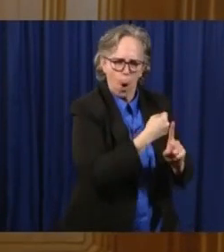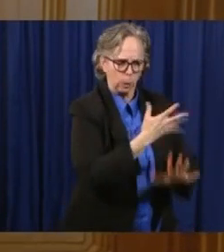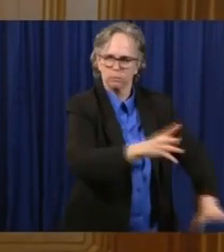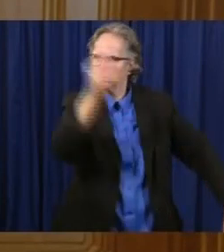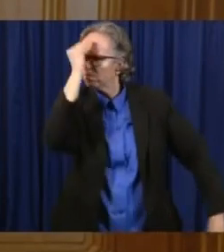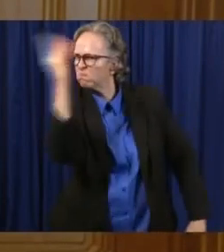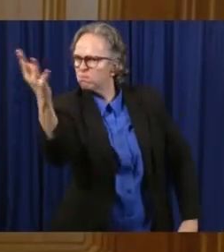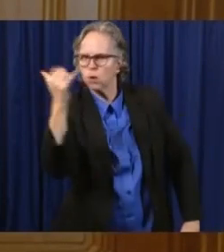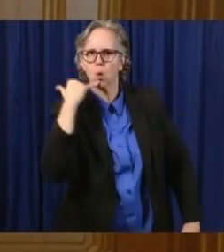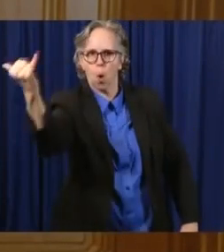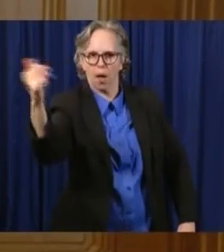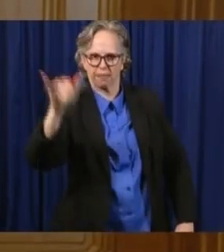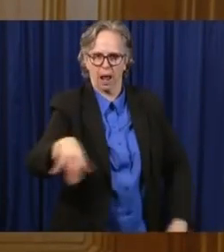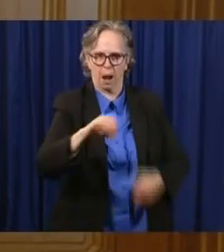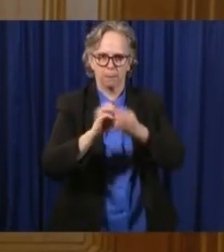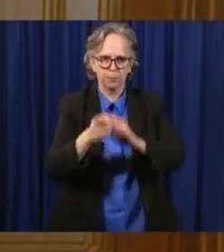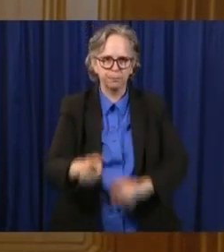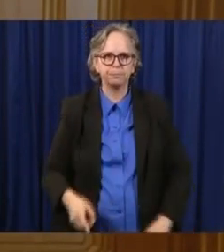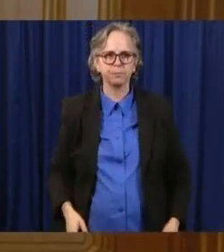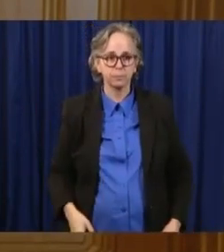855-642-4453.